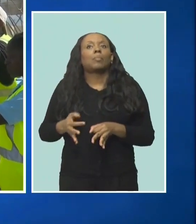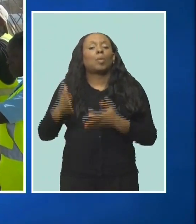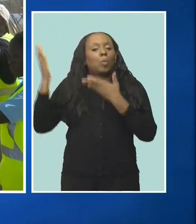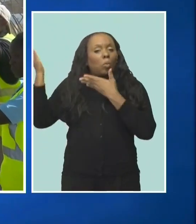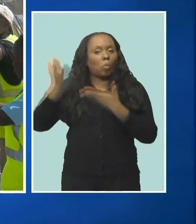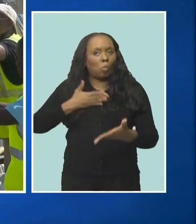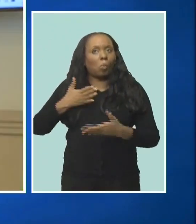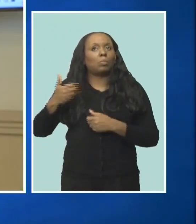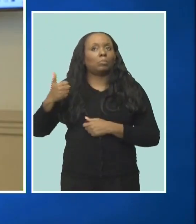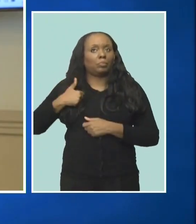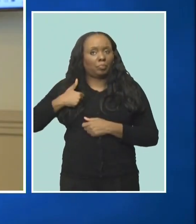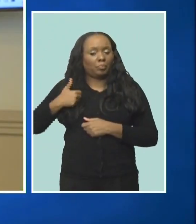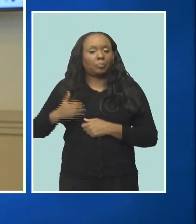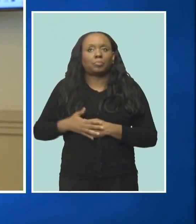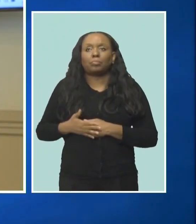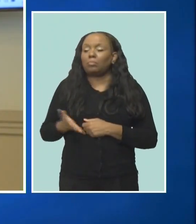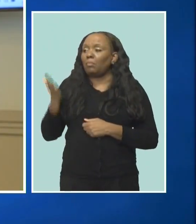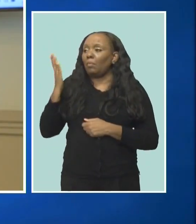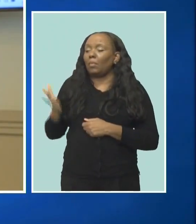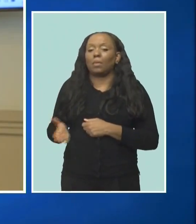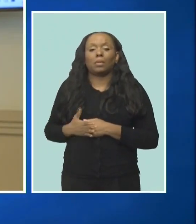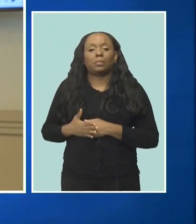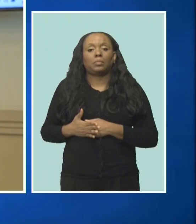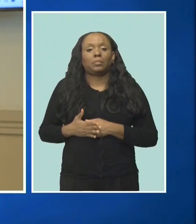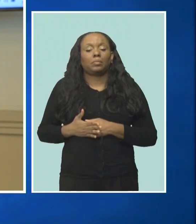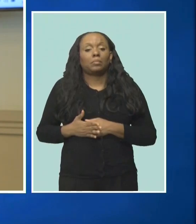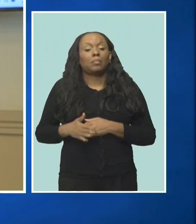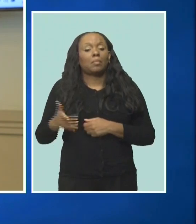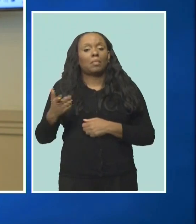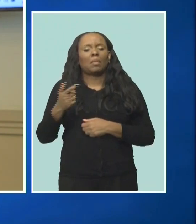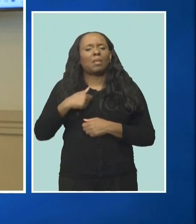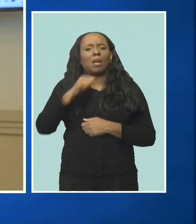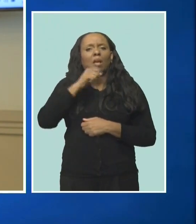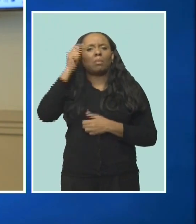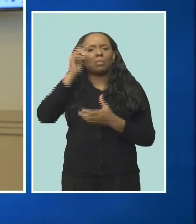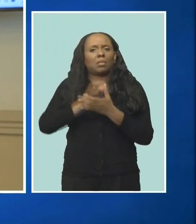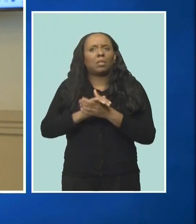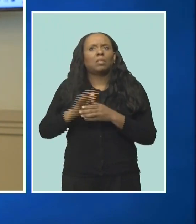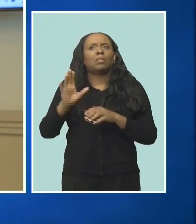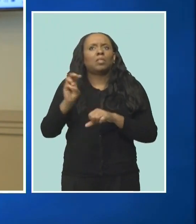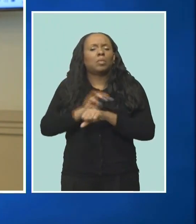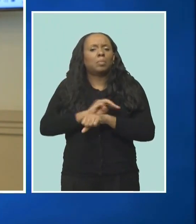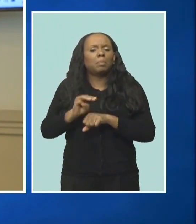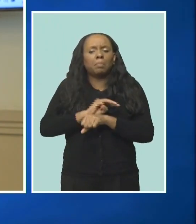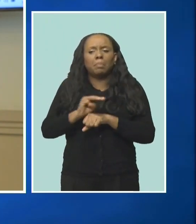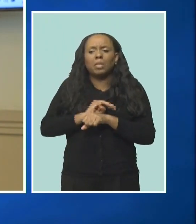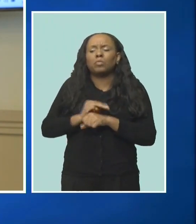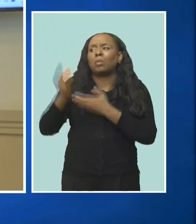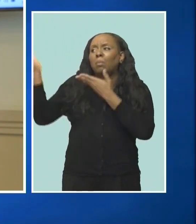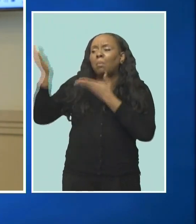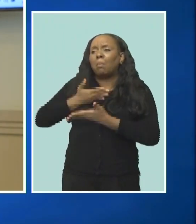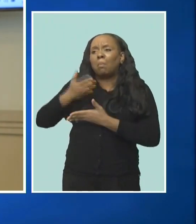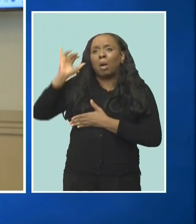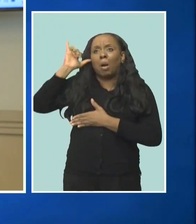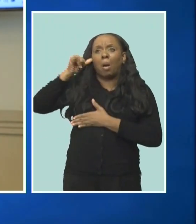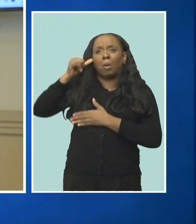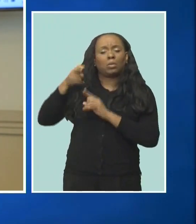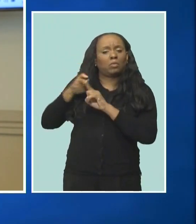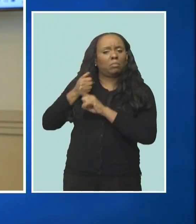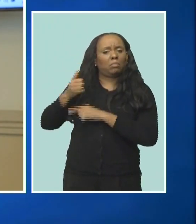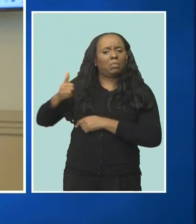rewards. I don't think that the ministry would have been advised to bring cows from Canada if they